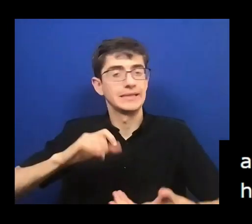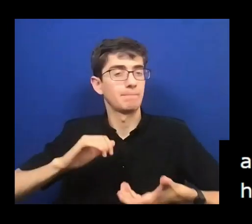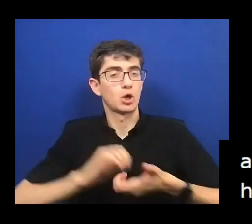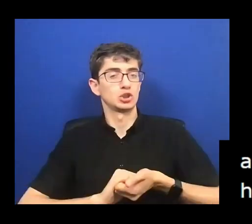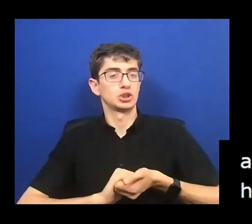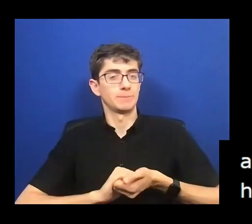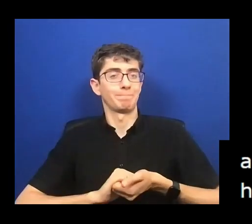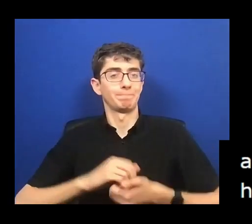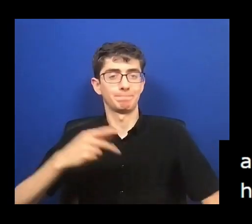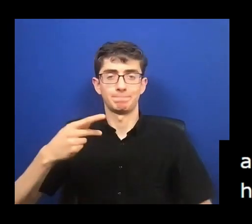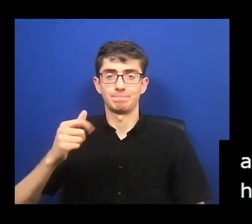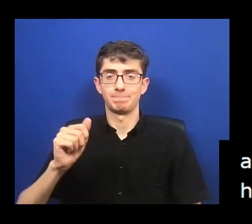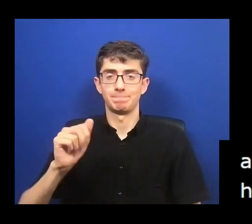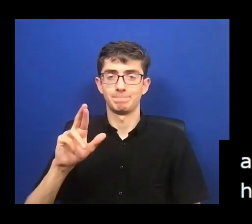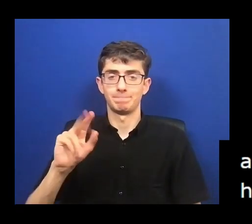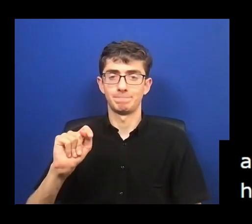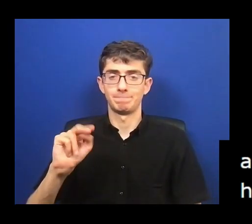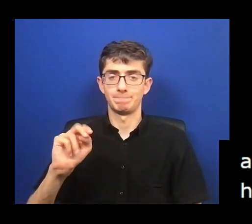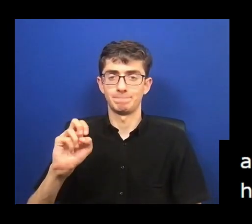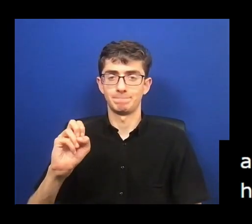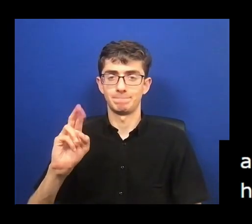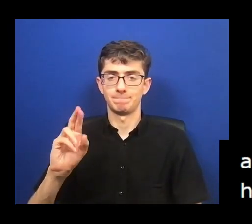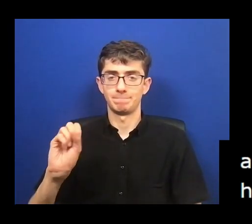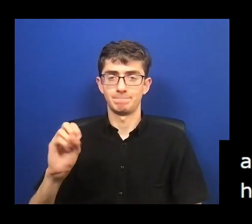talk about